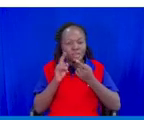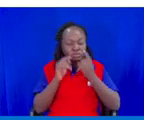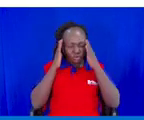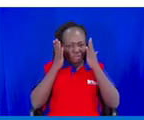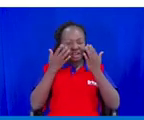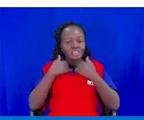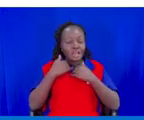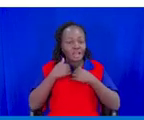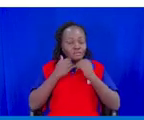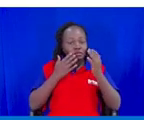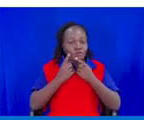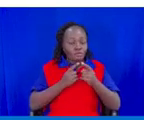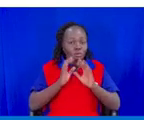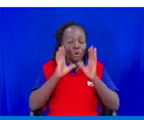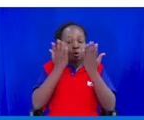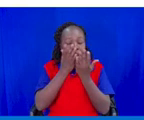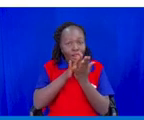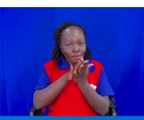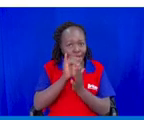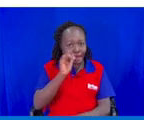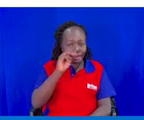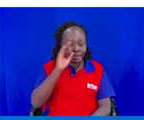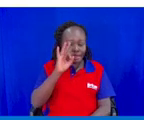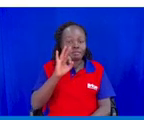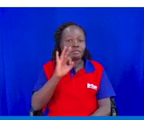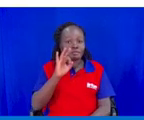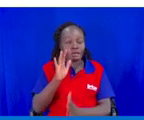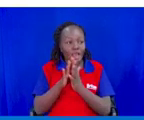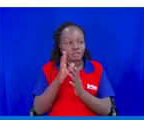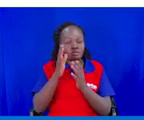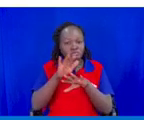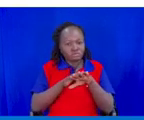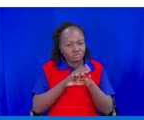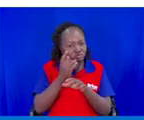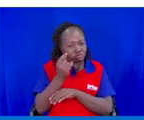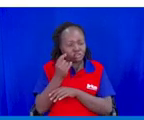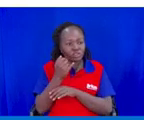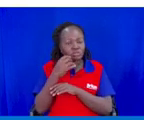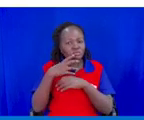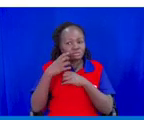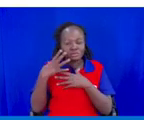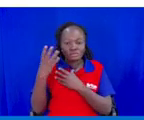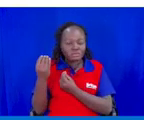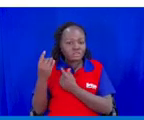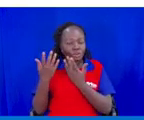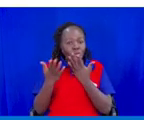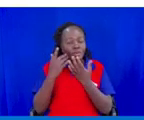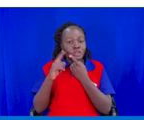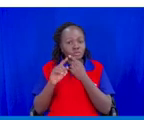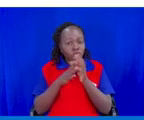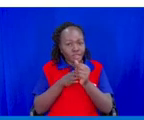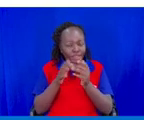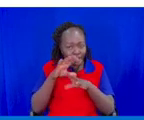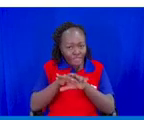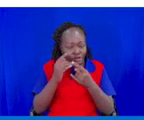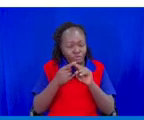have come through from the World Bank, the IMF, but slightly pessimistic as compared to the guidance that we've gotten from the government of Kenya